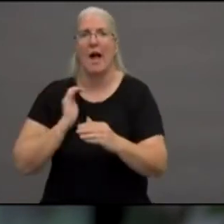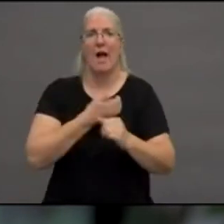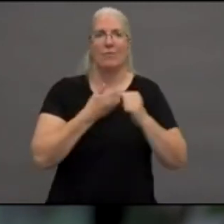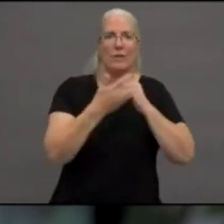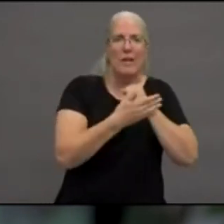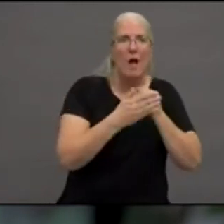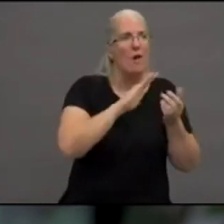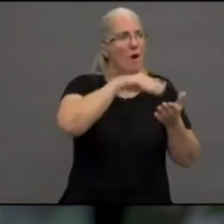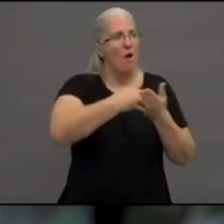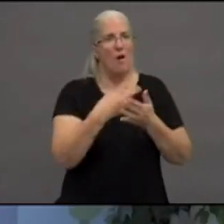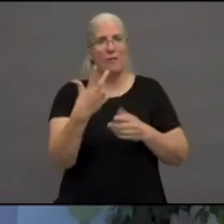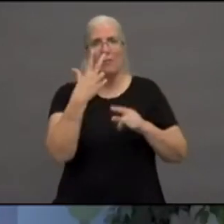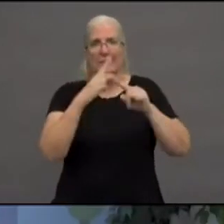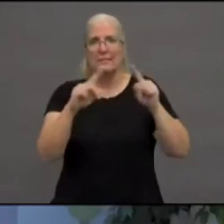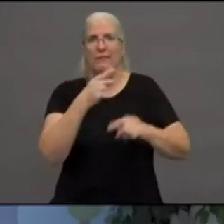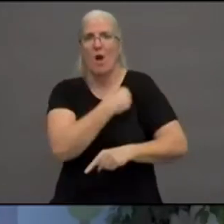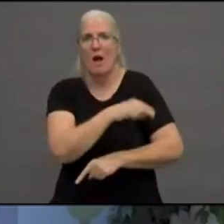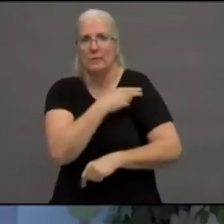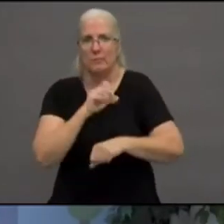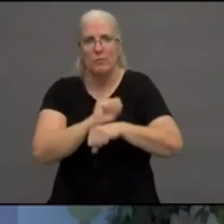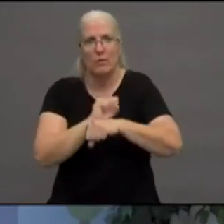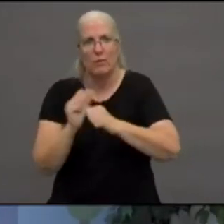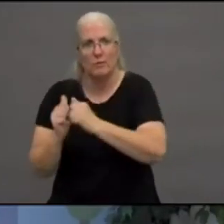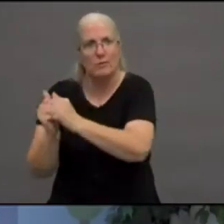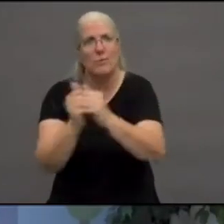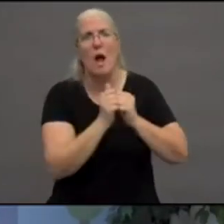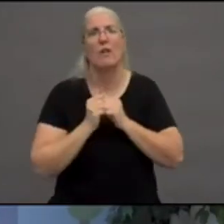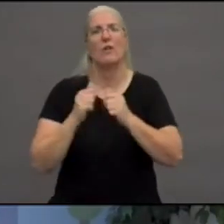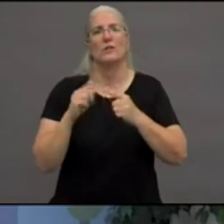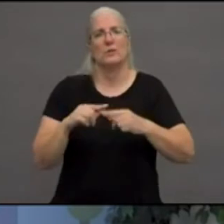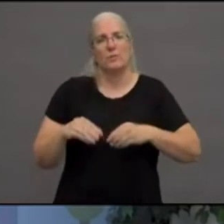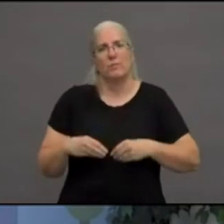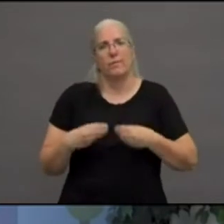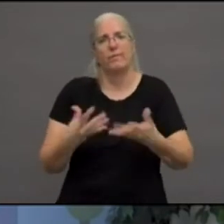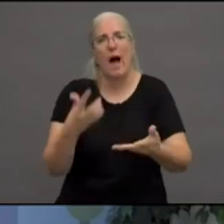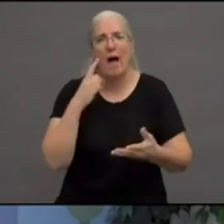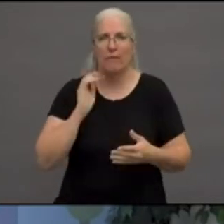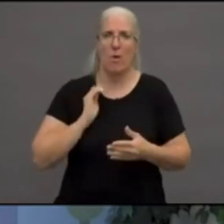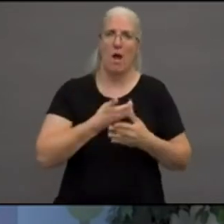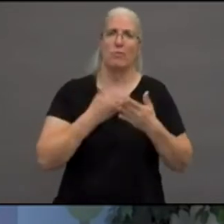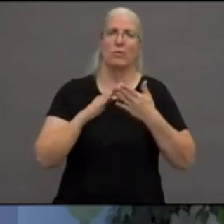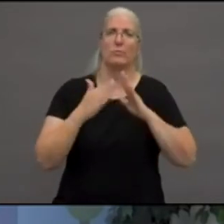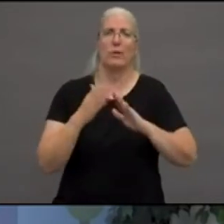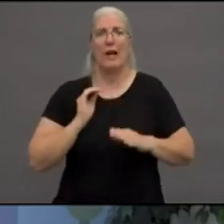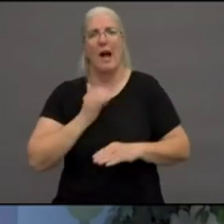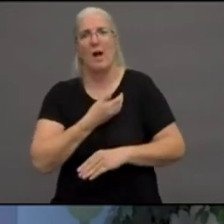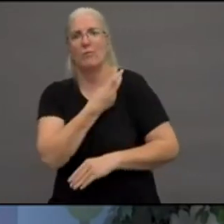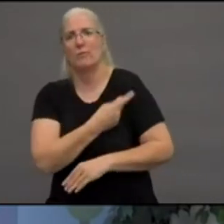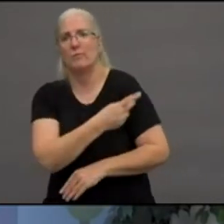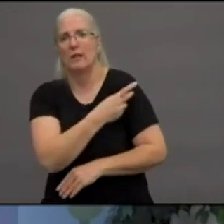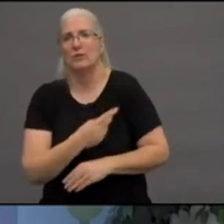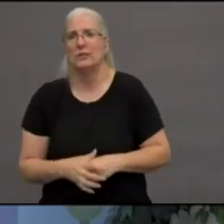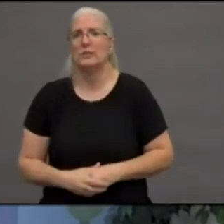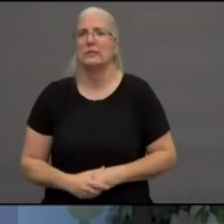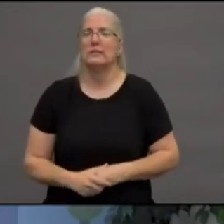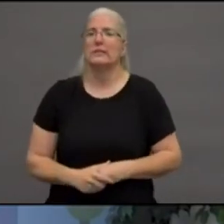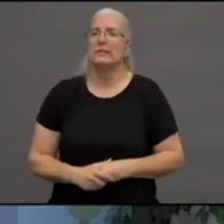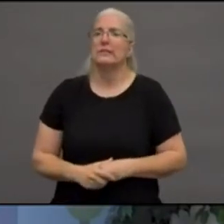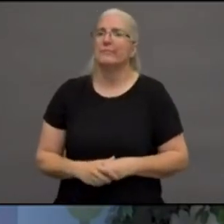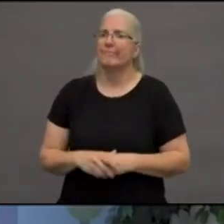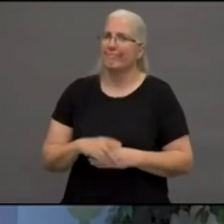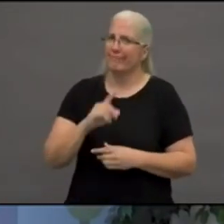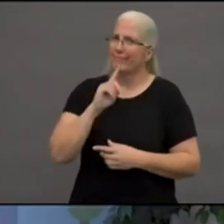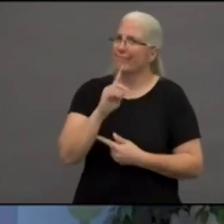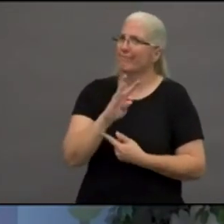community to care for these patients. Thank you. Definitely these hard times have really highlighted the heroes of our current times, right?